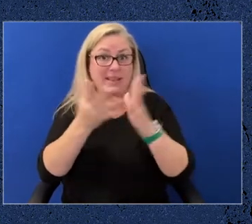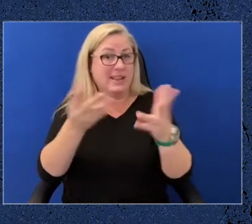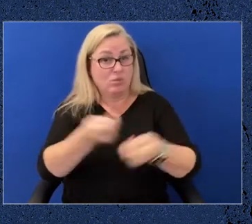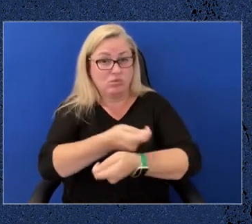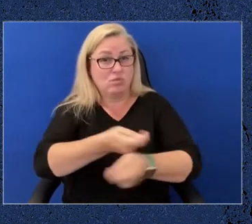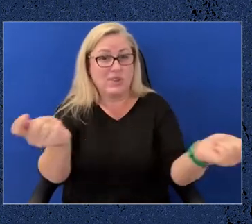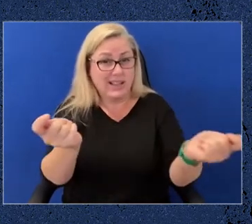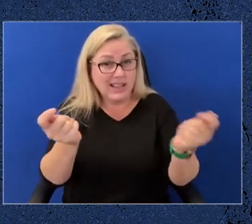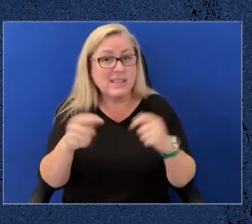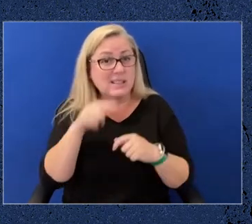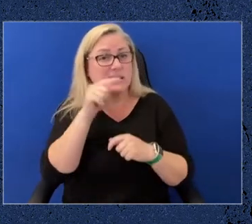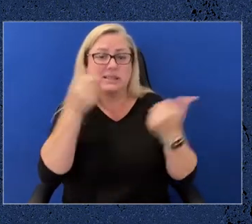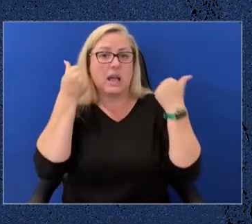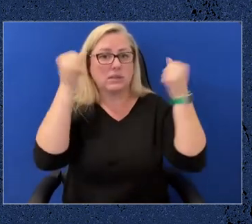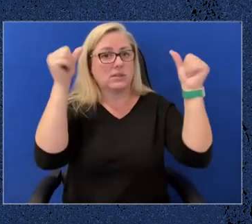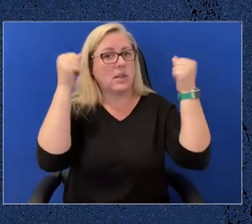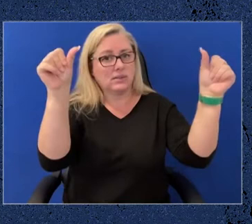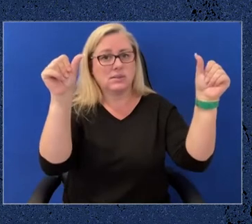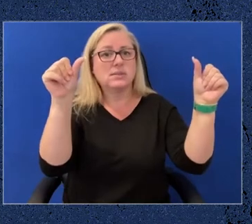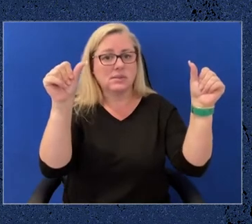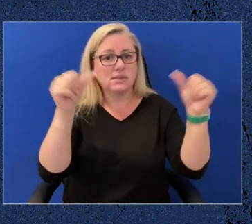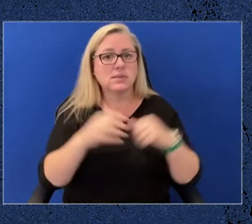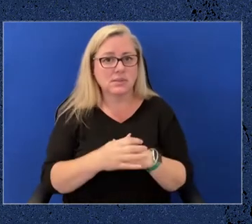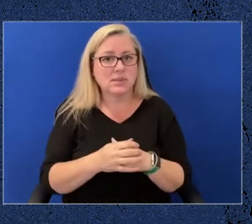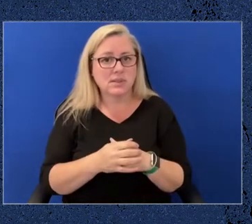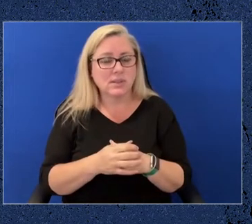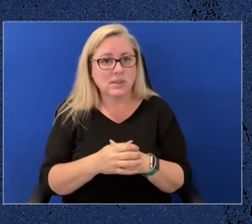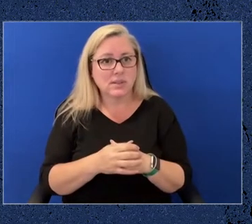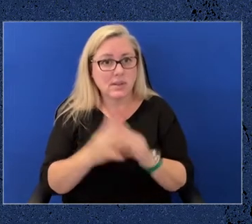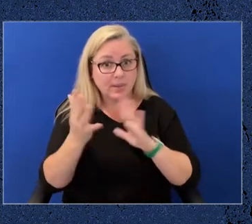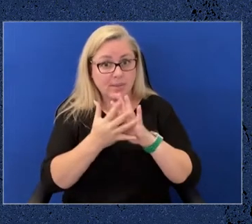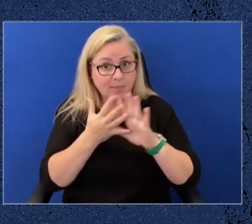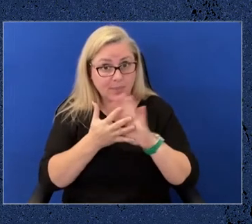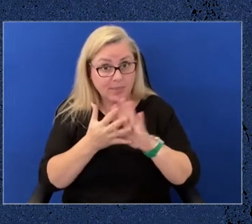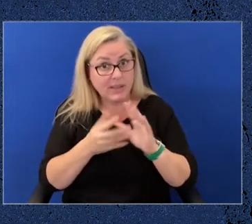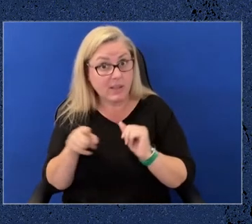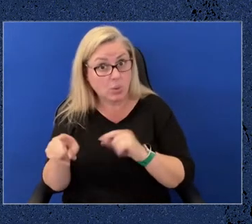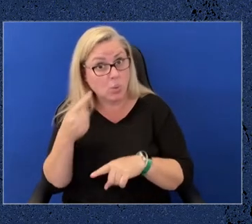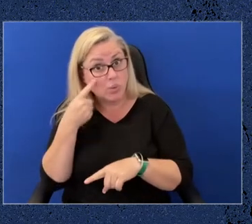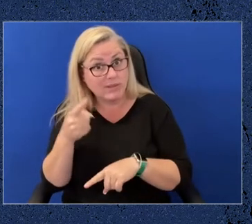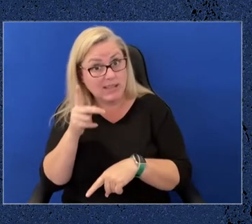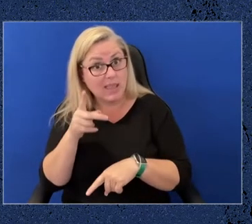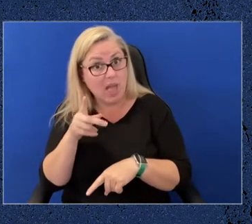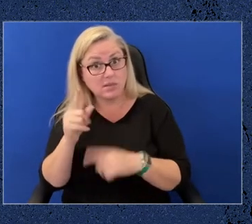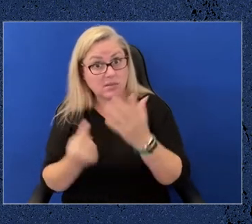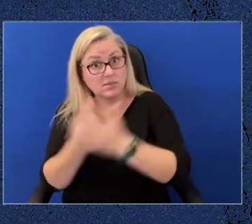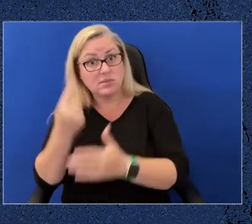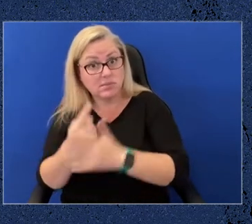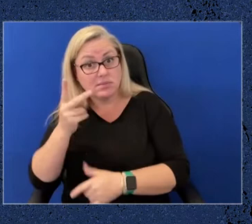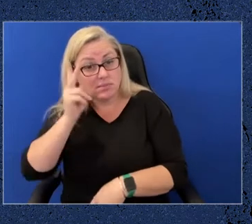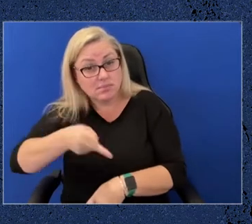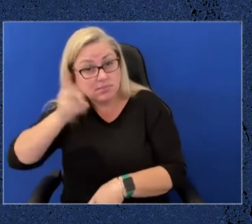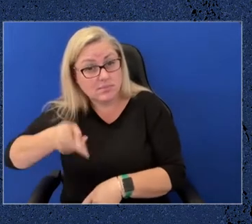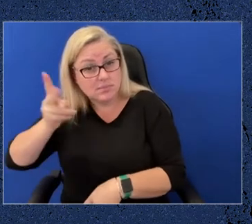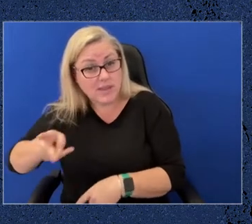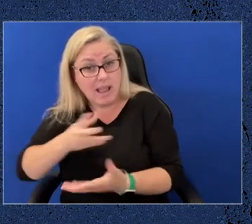and manifestly more successful. And are you both seeing that reflected more and more in the way